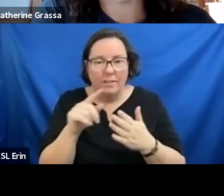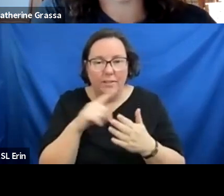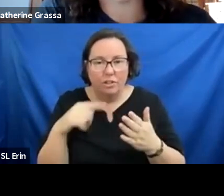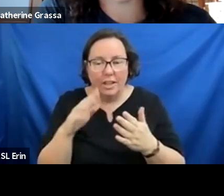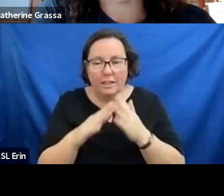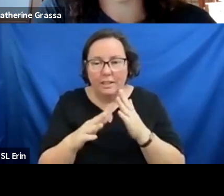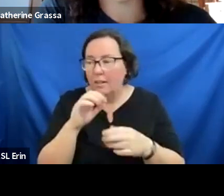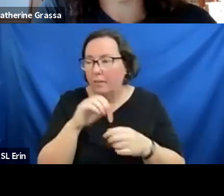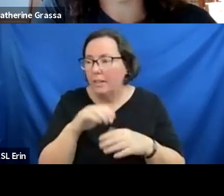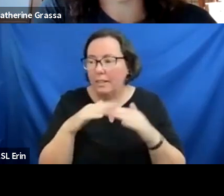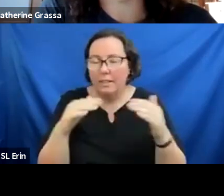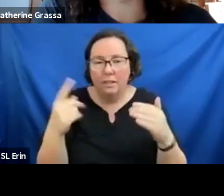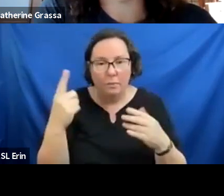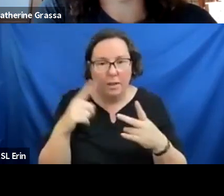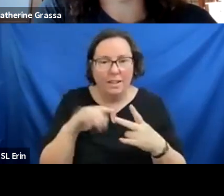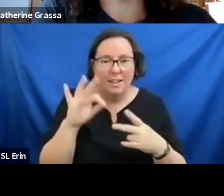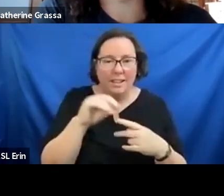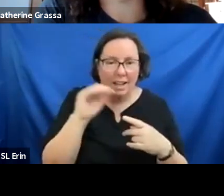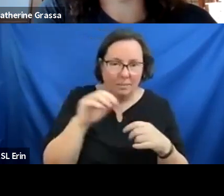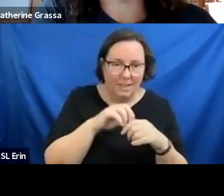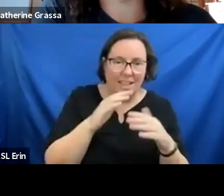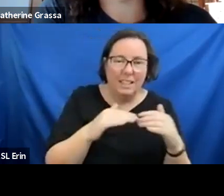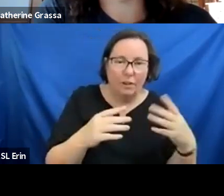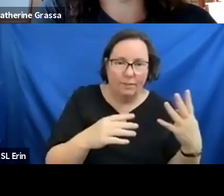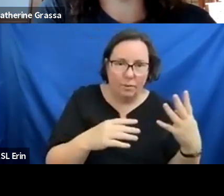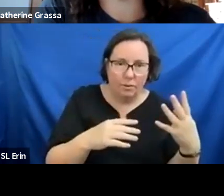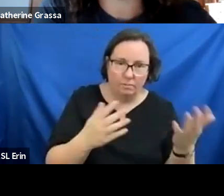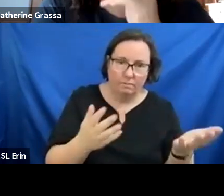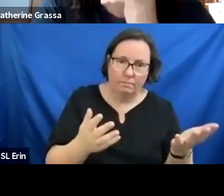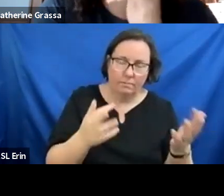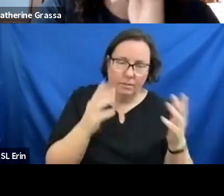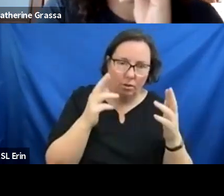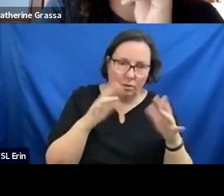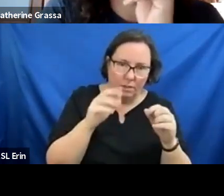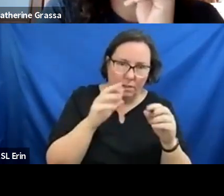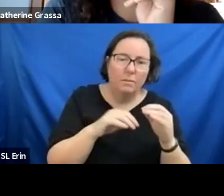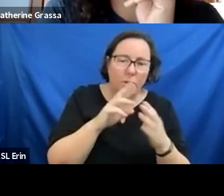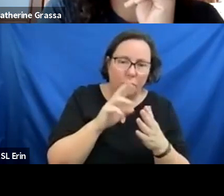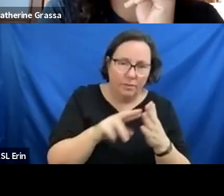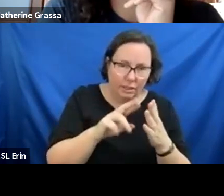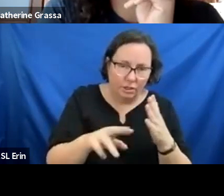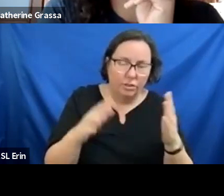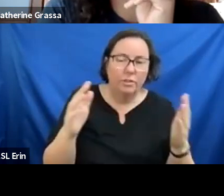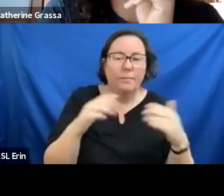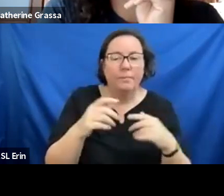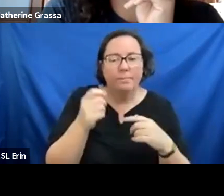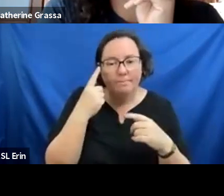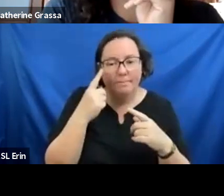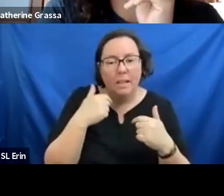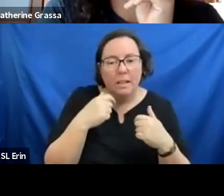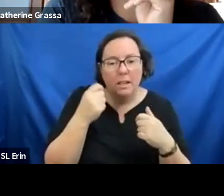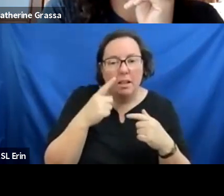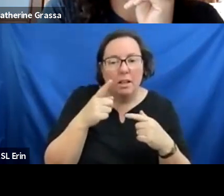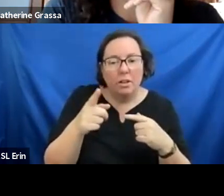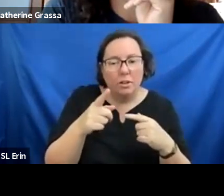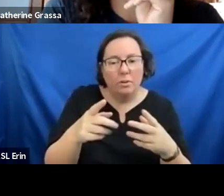Probably 90% of Chinatown is in tier 4. So I hope you can do more research. Second, I understand that you are taking on